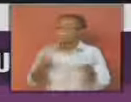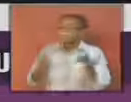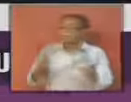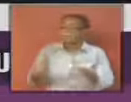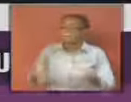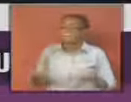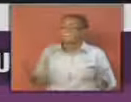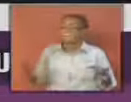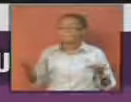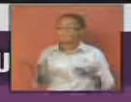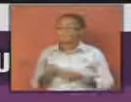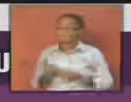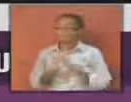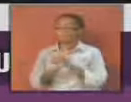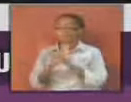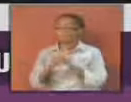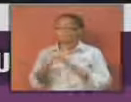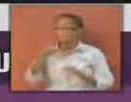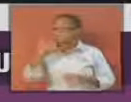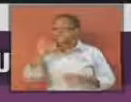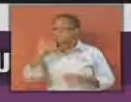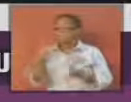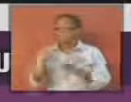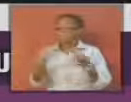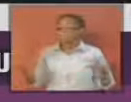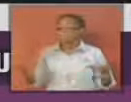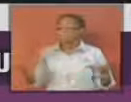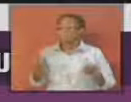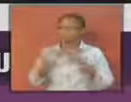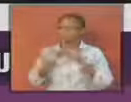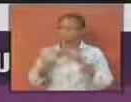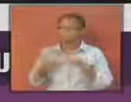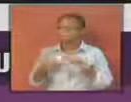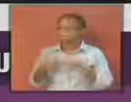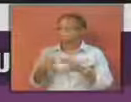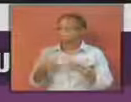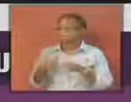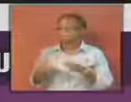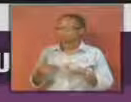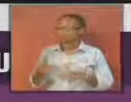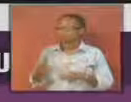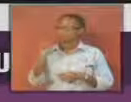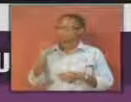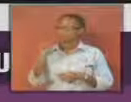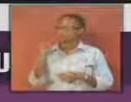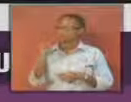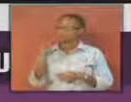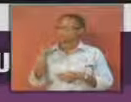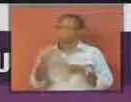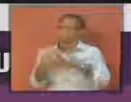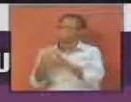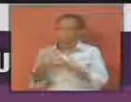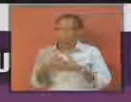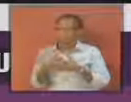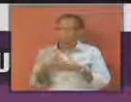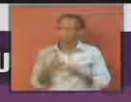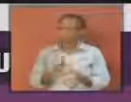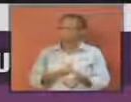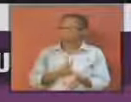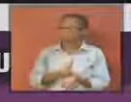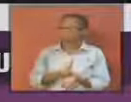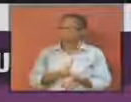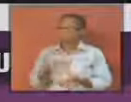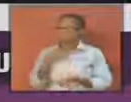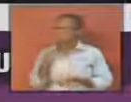a story from quoting a United States-based intensivist, Dr. Karim Razak, and he is suggesting